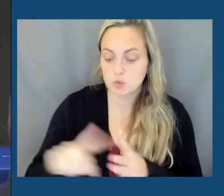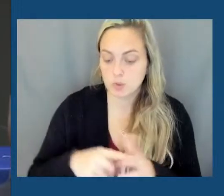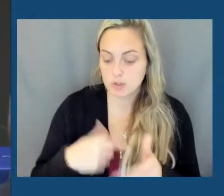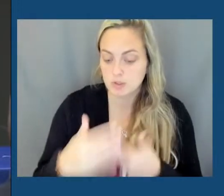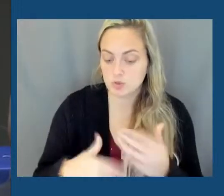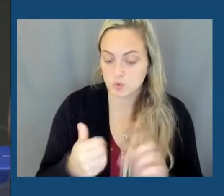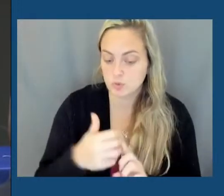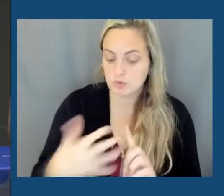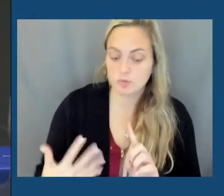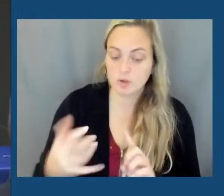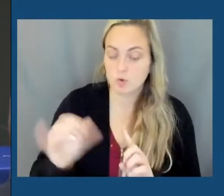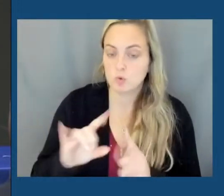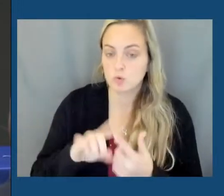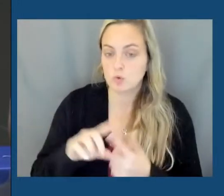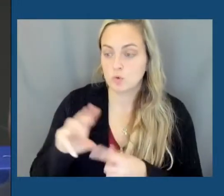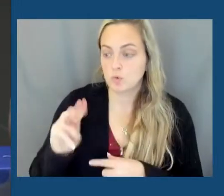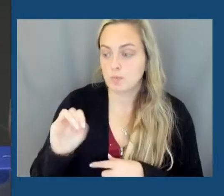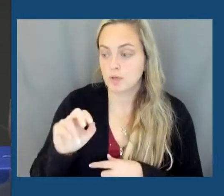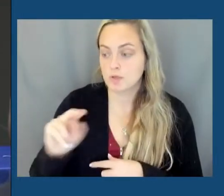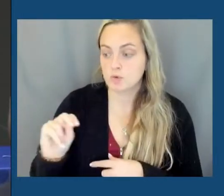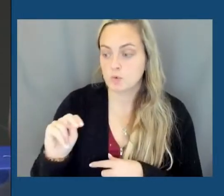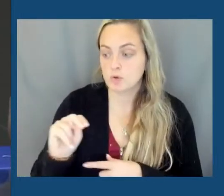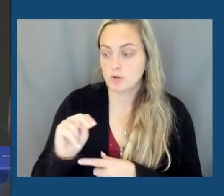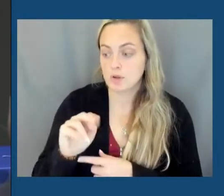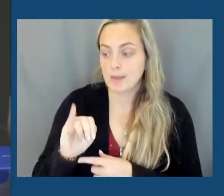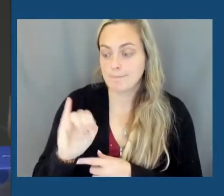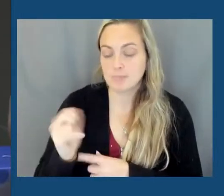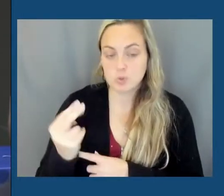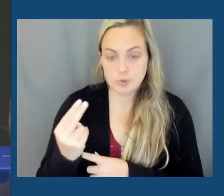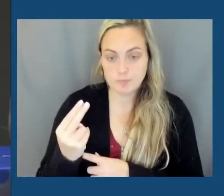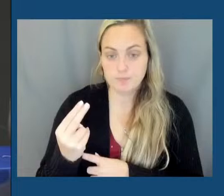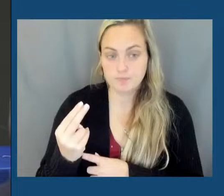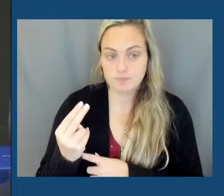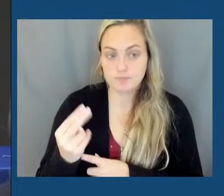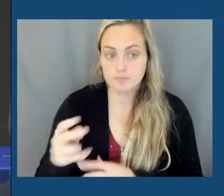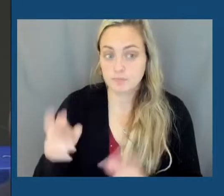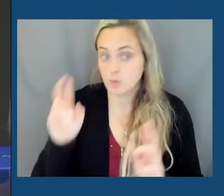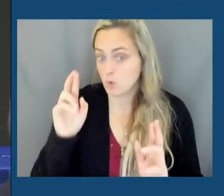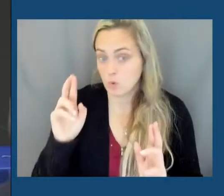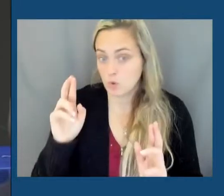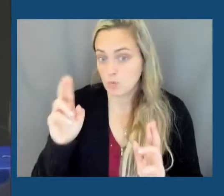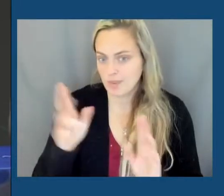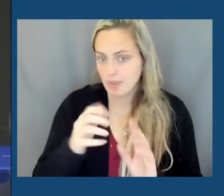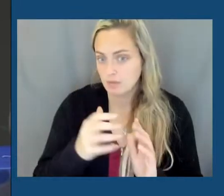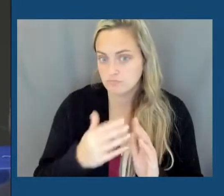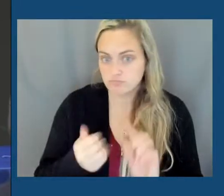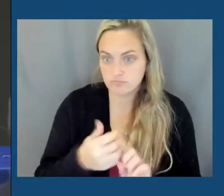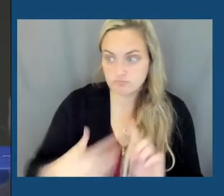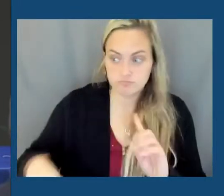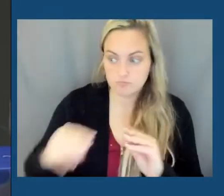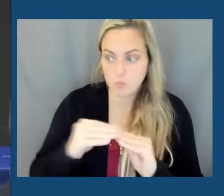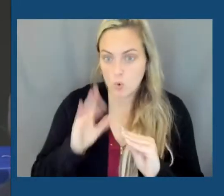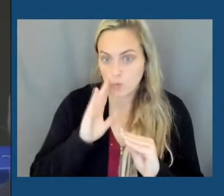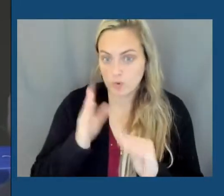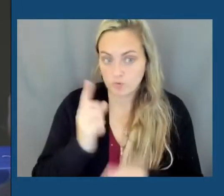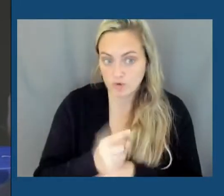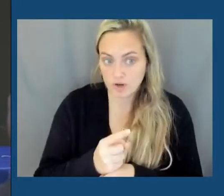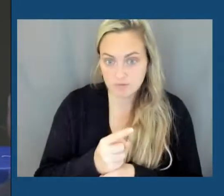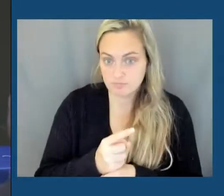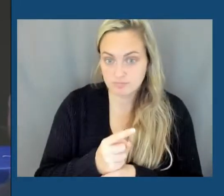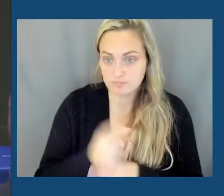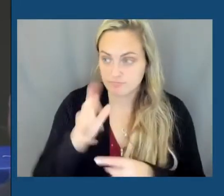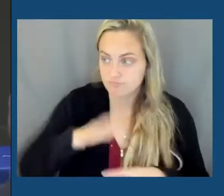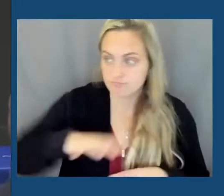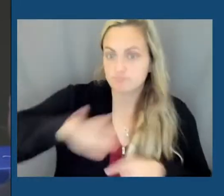expand also to Minnesota and Michigan. And I hope, and then from there, right? Let's go all over the